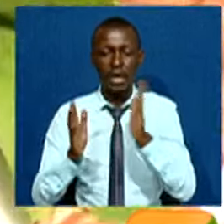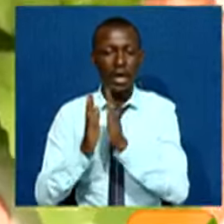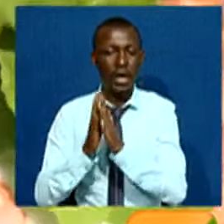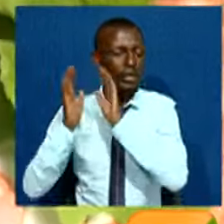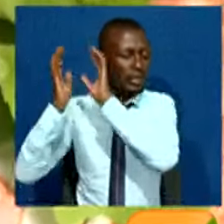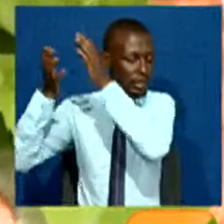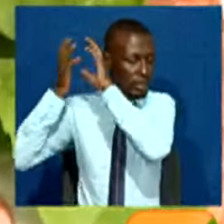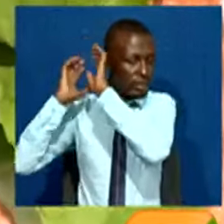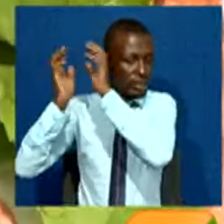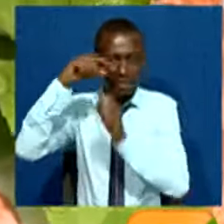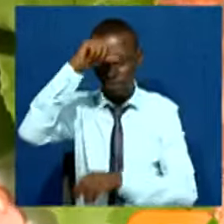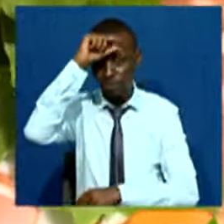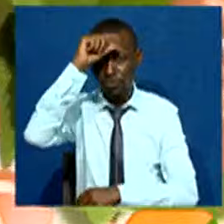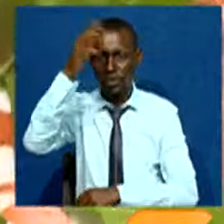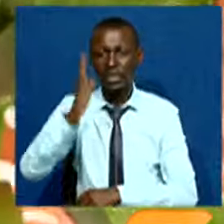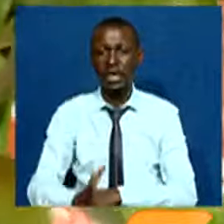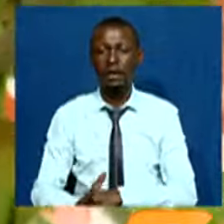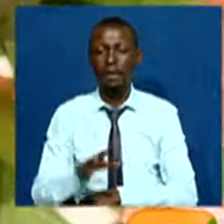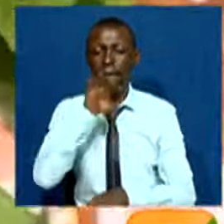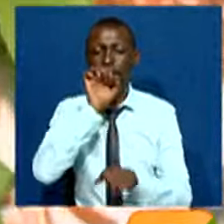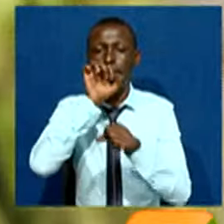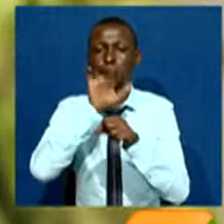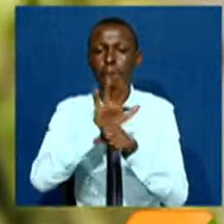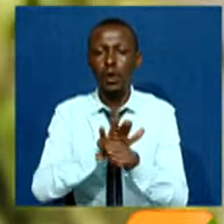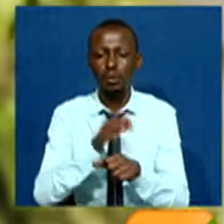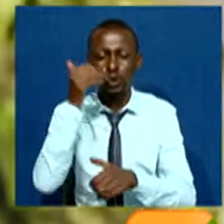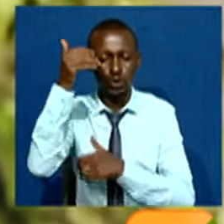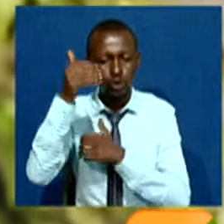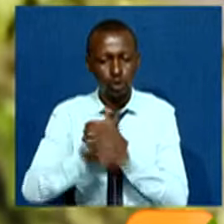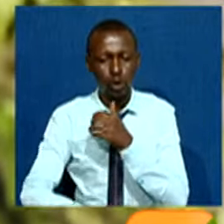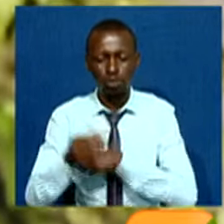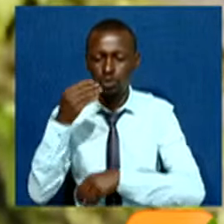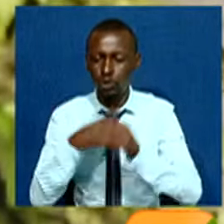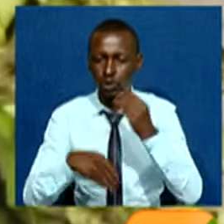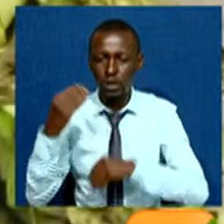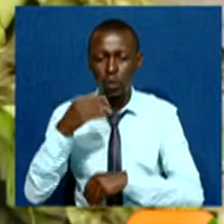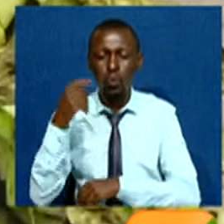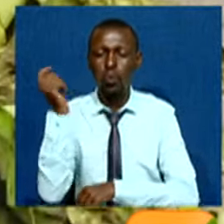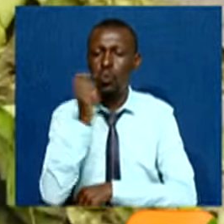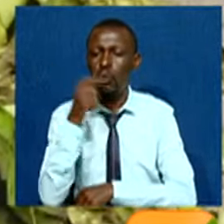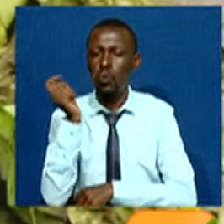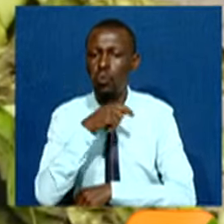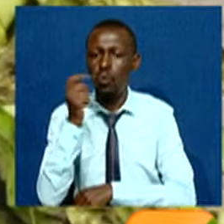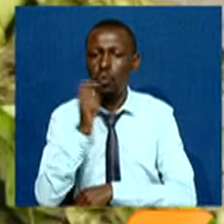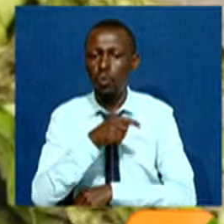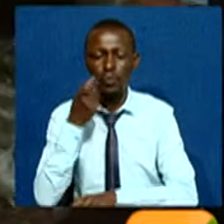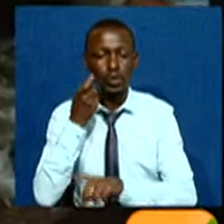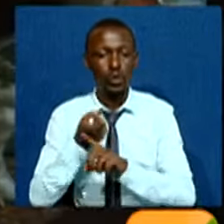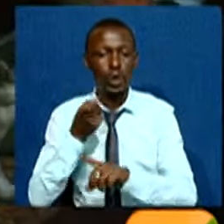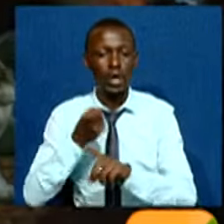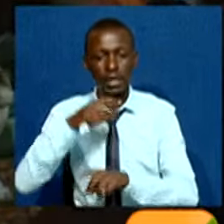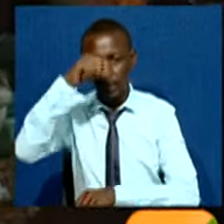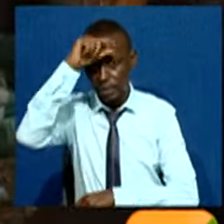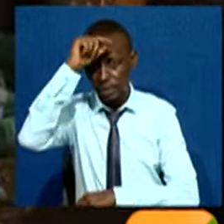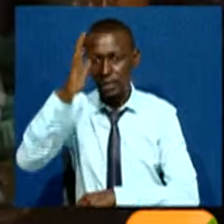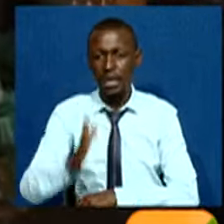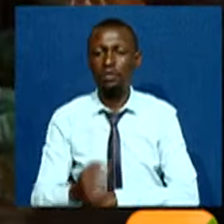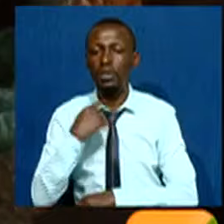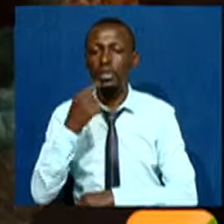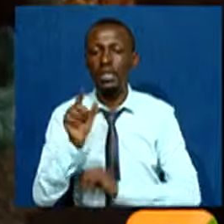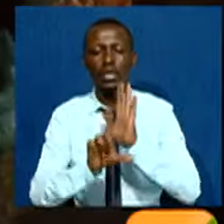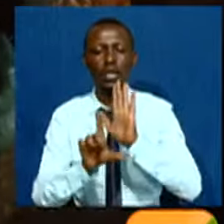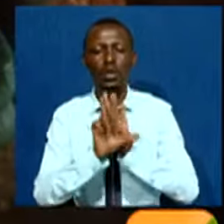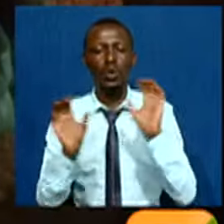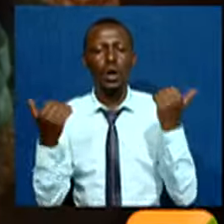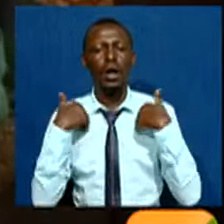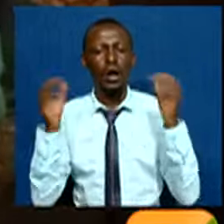who vowed to crack down on the sale of the stimulant. Kwale County Governor Fatuma Achani says there is no law to support the